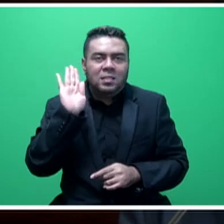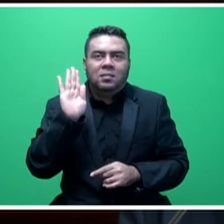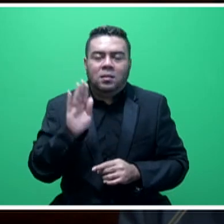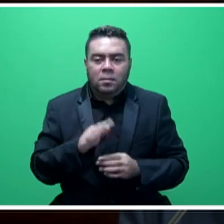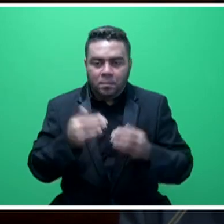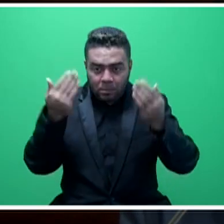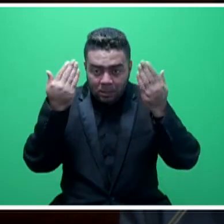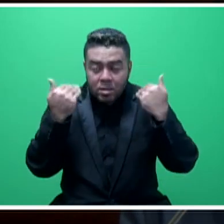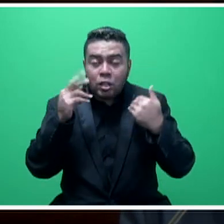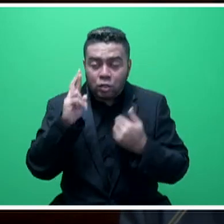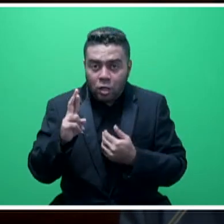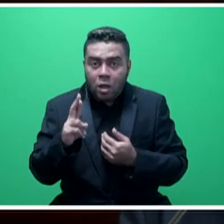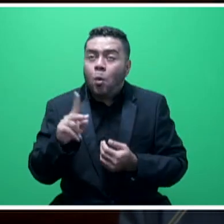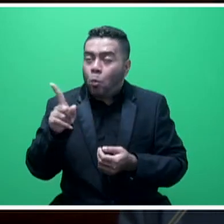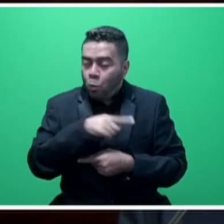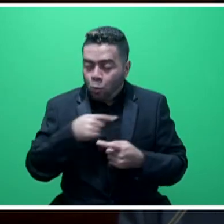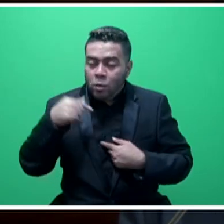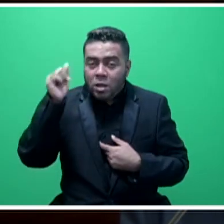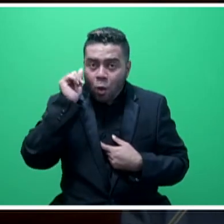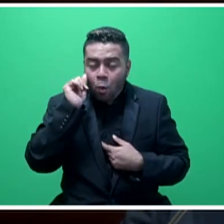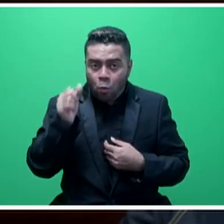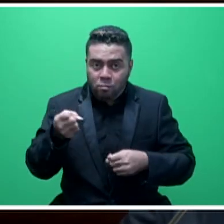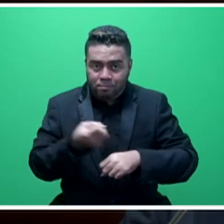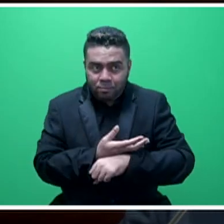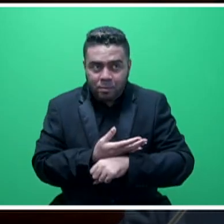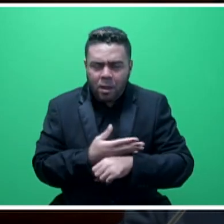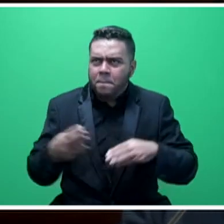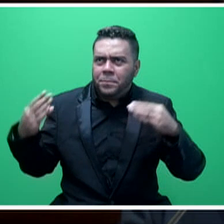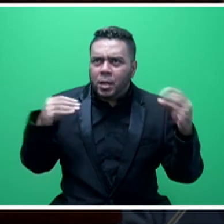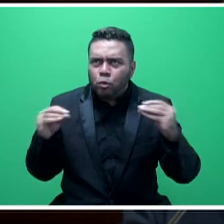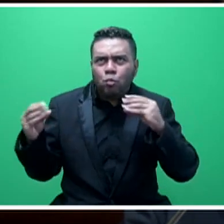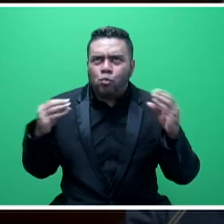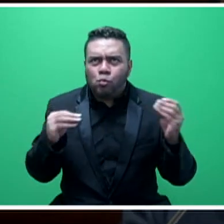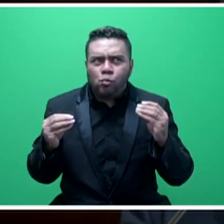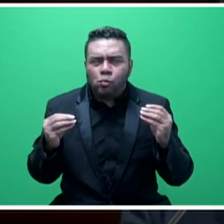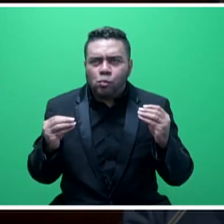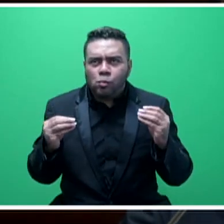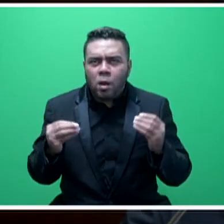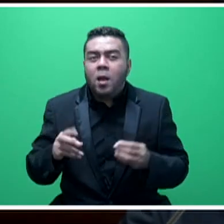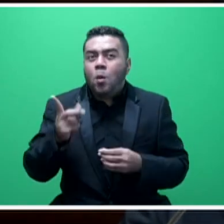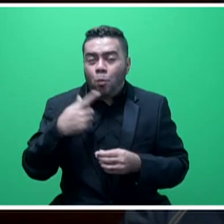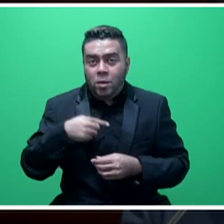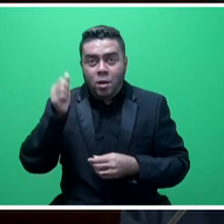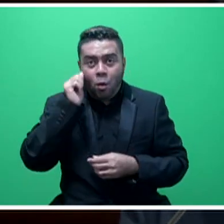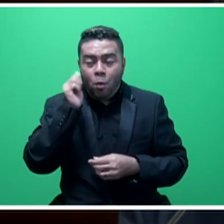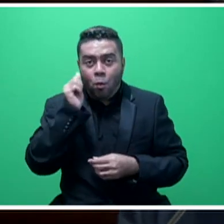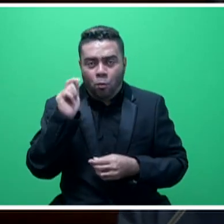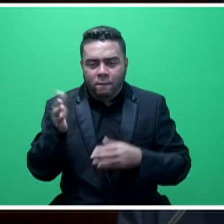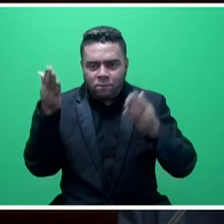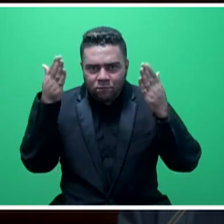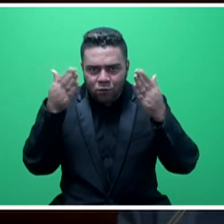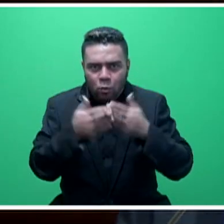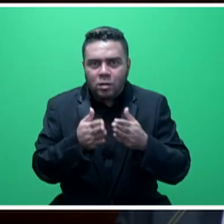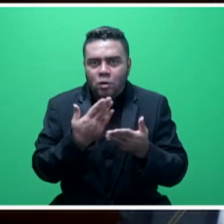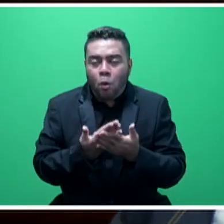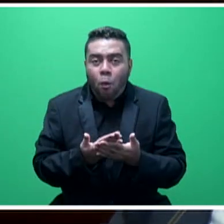sir, Order. we know the impact. We know the impact. So let's focus on the fact that